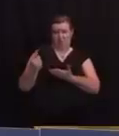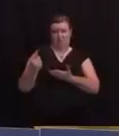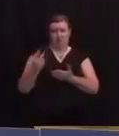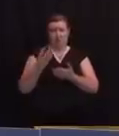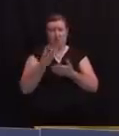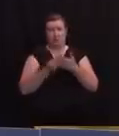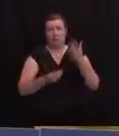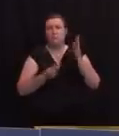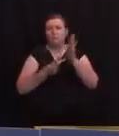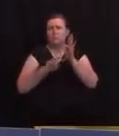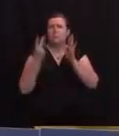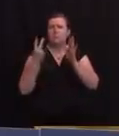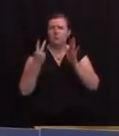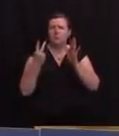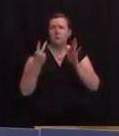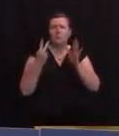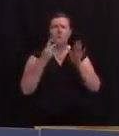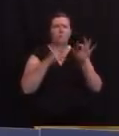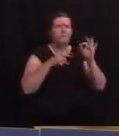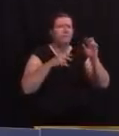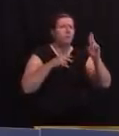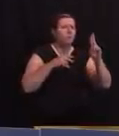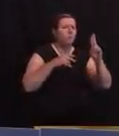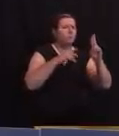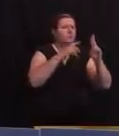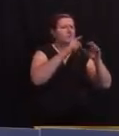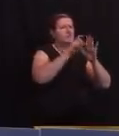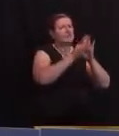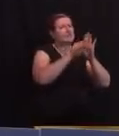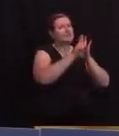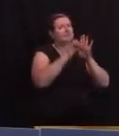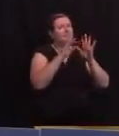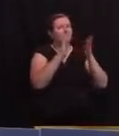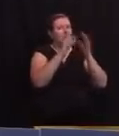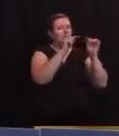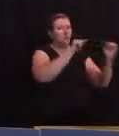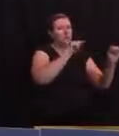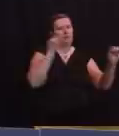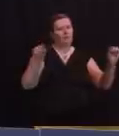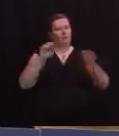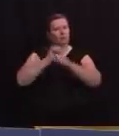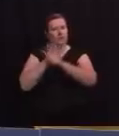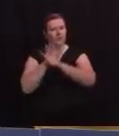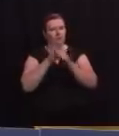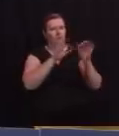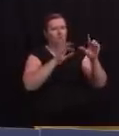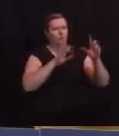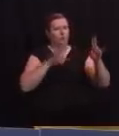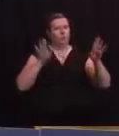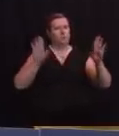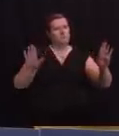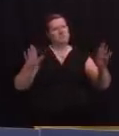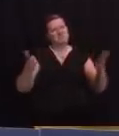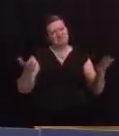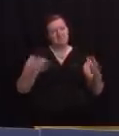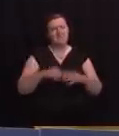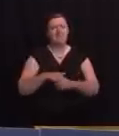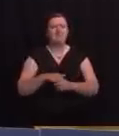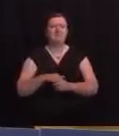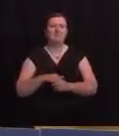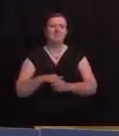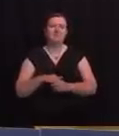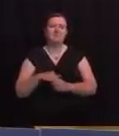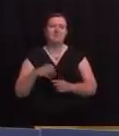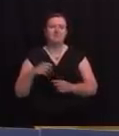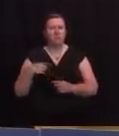flu season. So even now, when we are feeling good, and certainly we are in a whole lot better place than we were several months ago, it